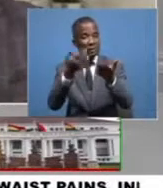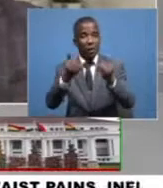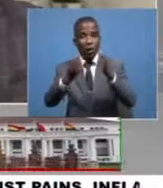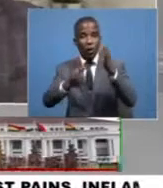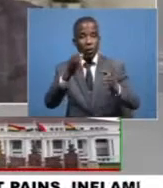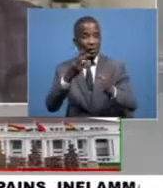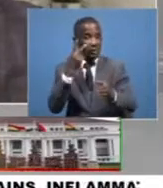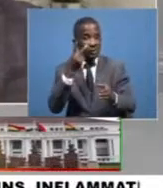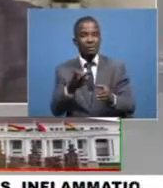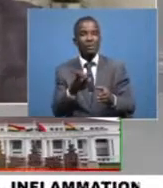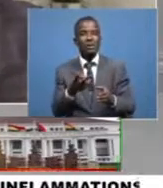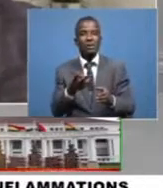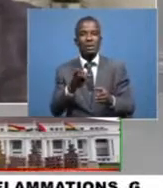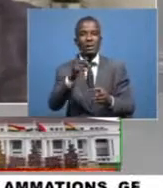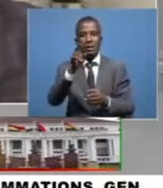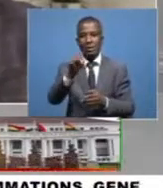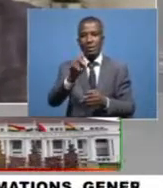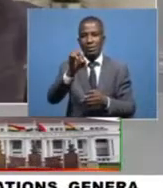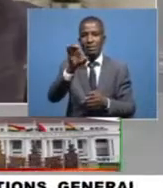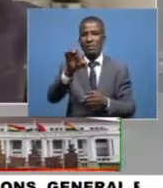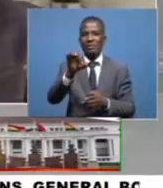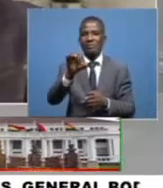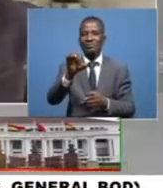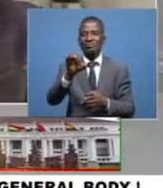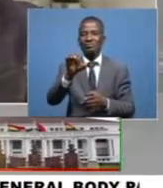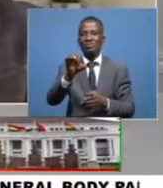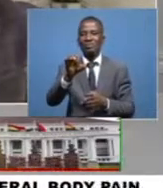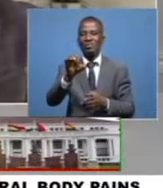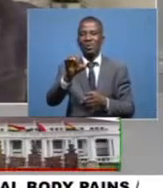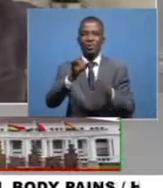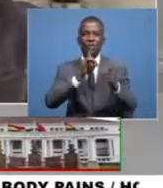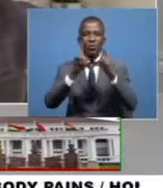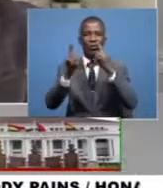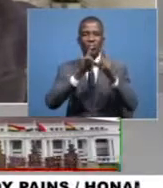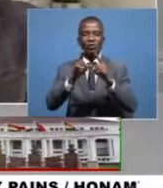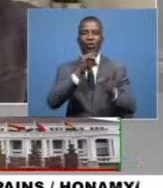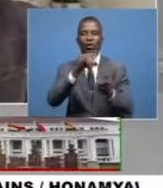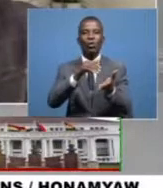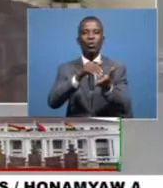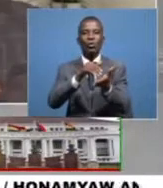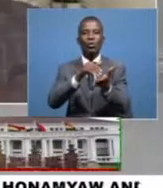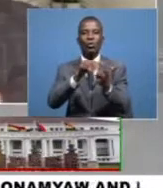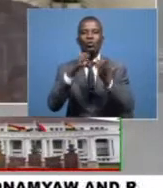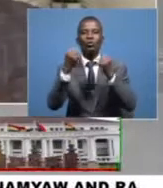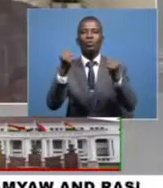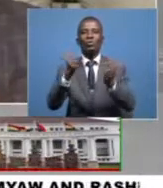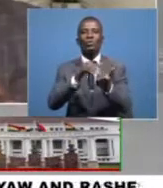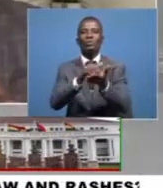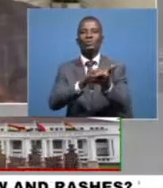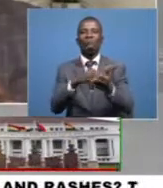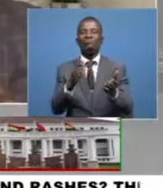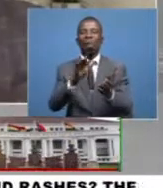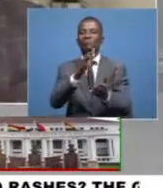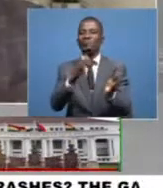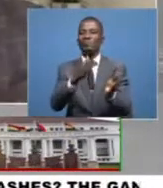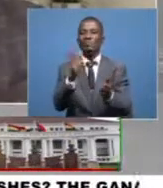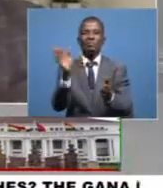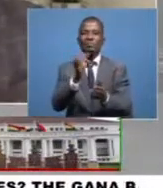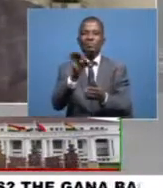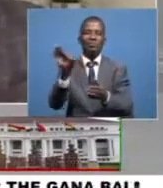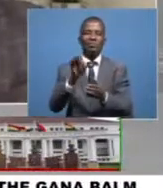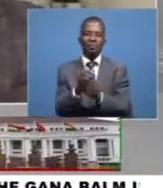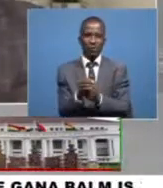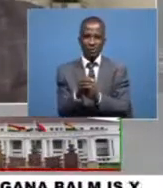court, that the petitioner has not met his evidential burden to warrant them to even open any